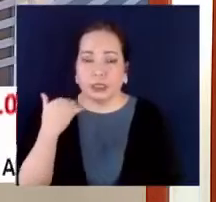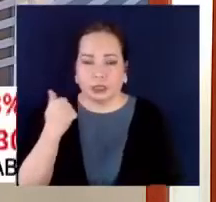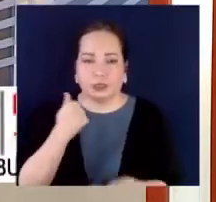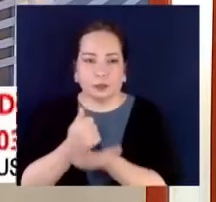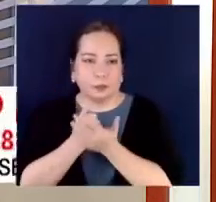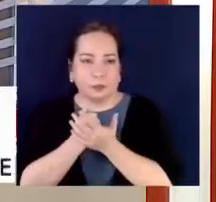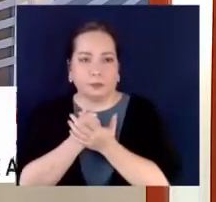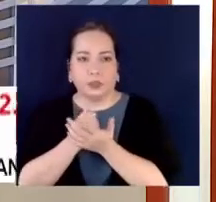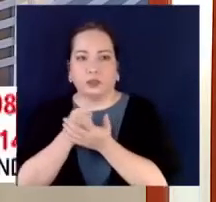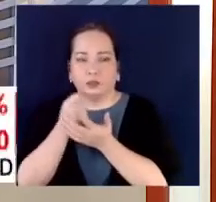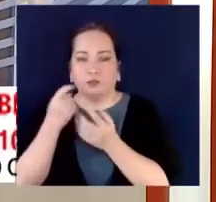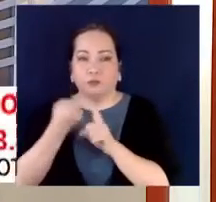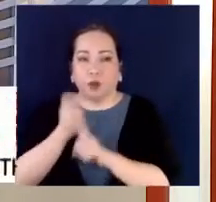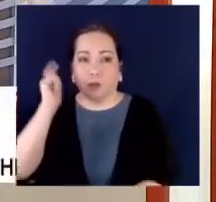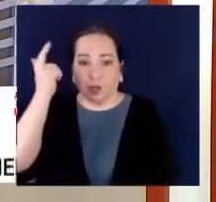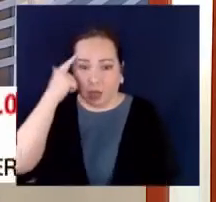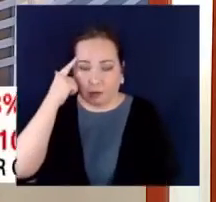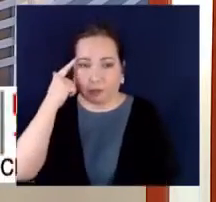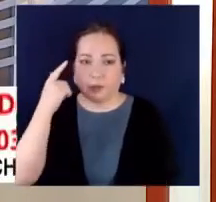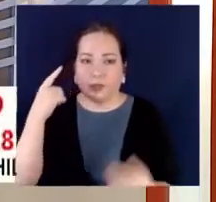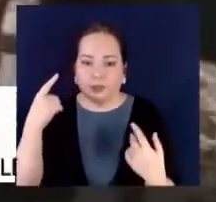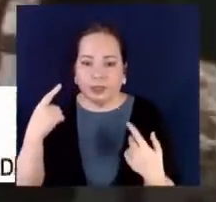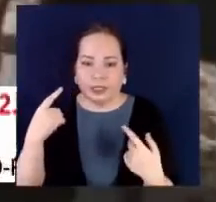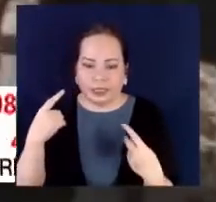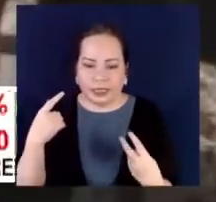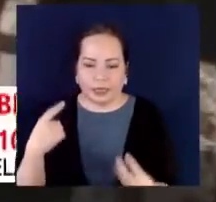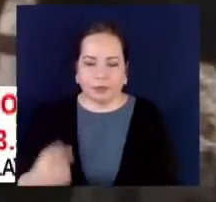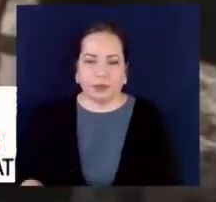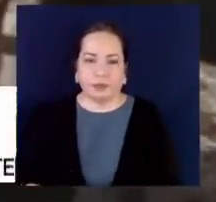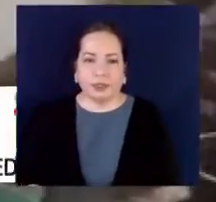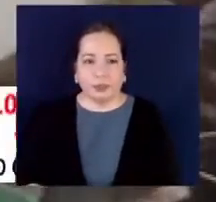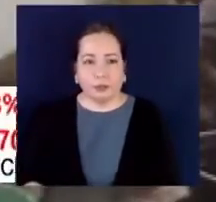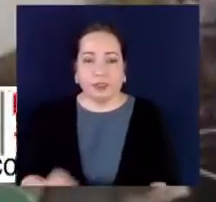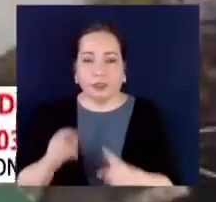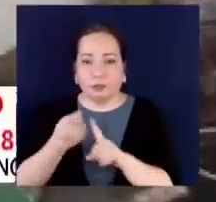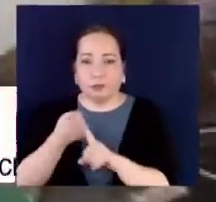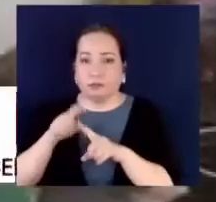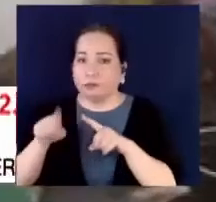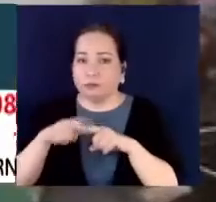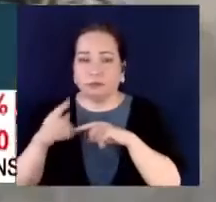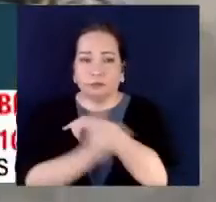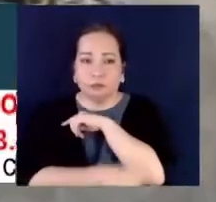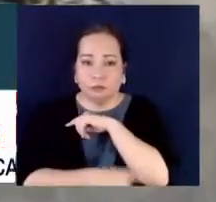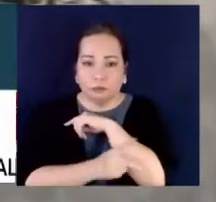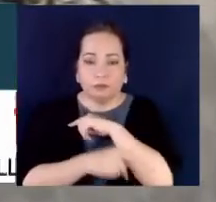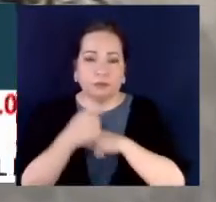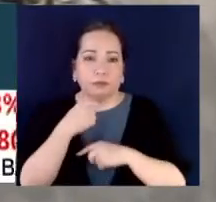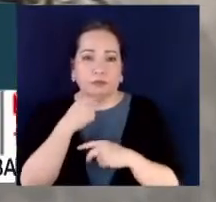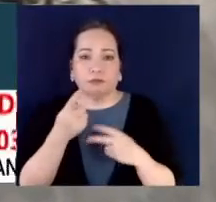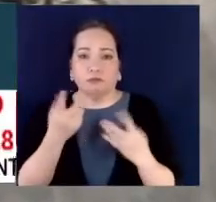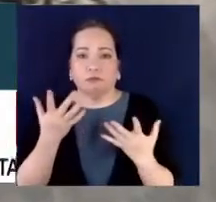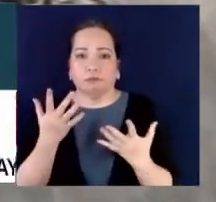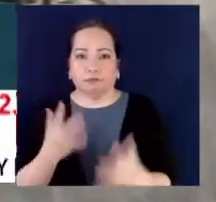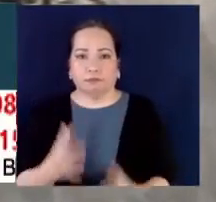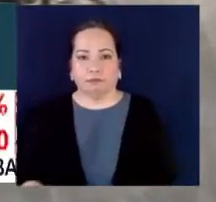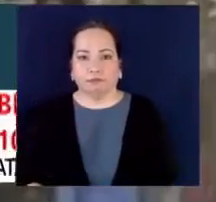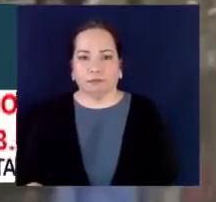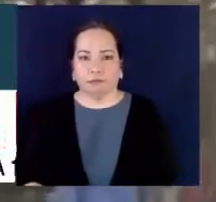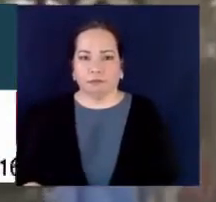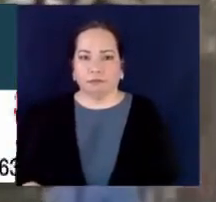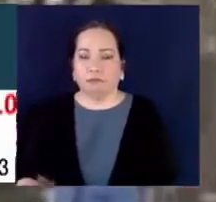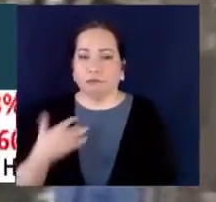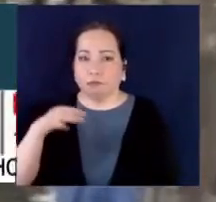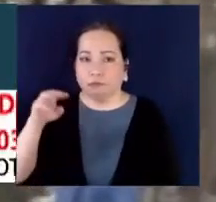Budget Secretary Wendell Avisado says. The money will come from the 23 billion pesos of unutilized funds